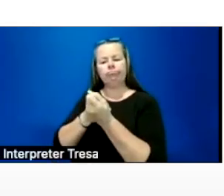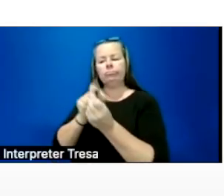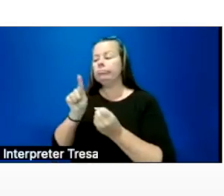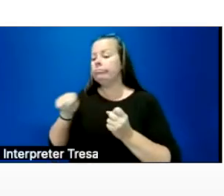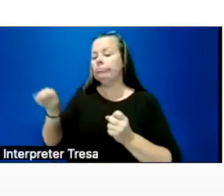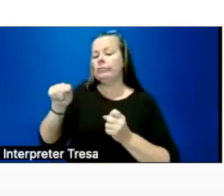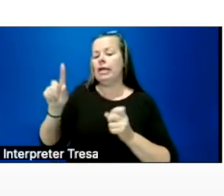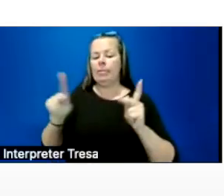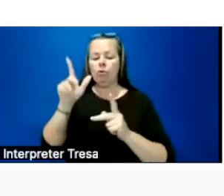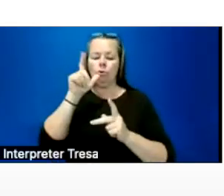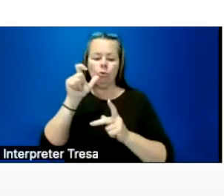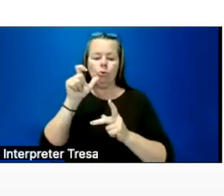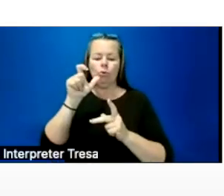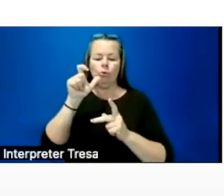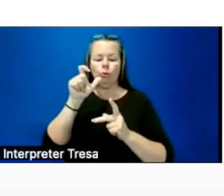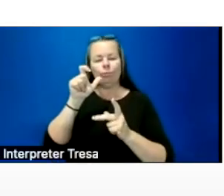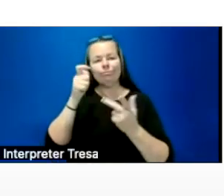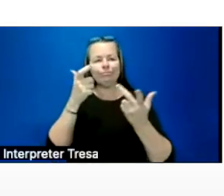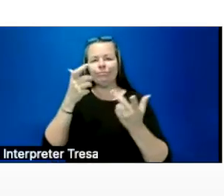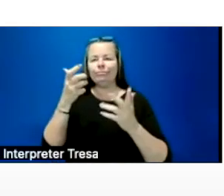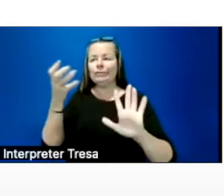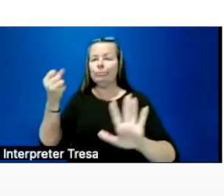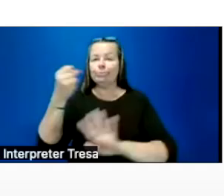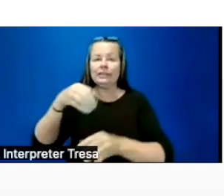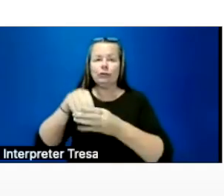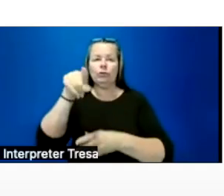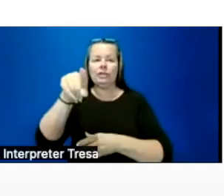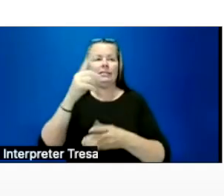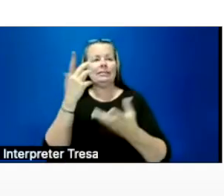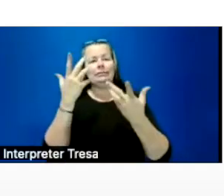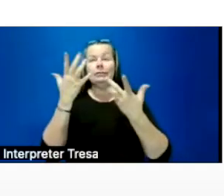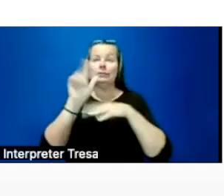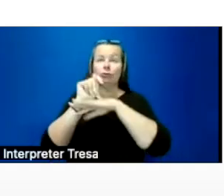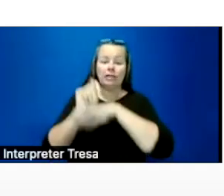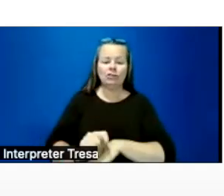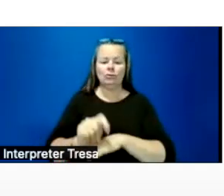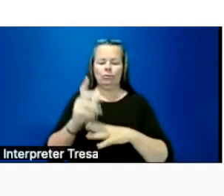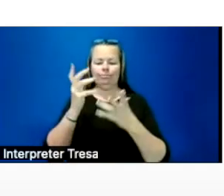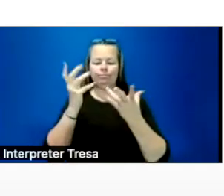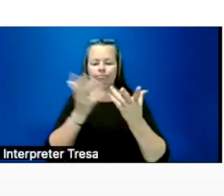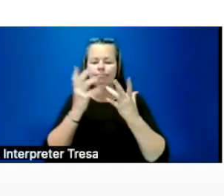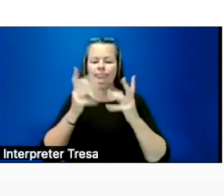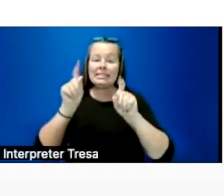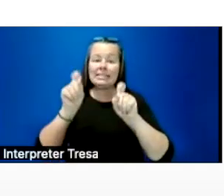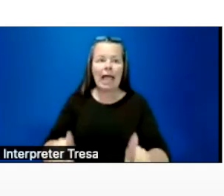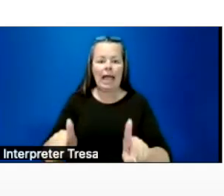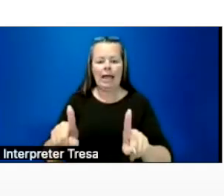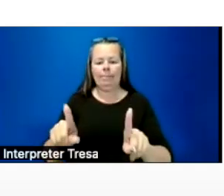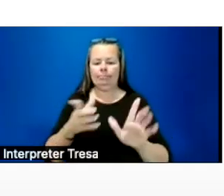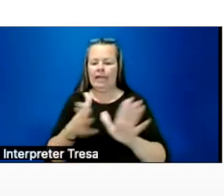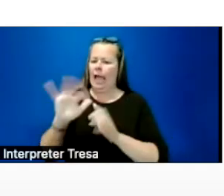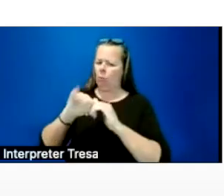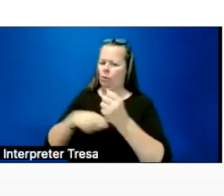these classic exam portals or learning assessments? Like, how can we support them when they're taking these exams? Is